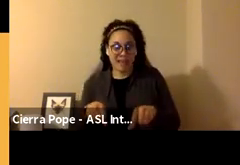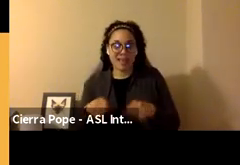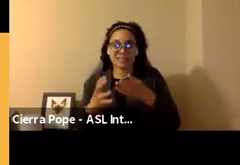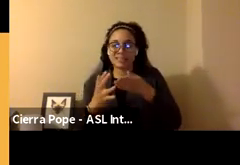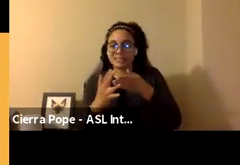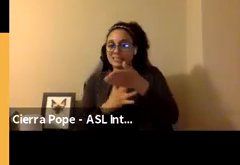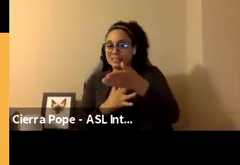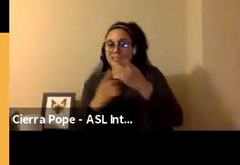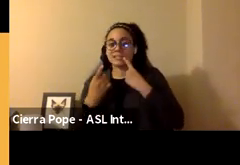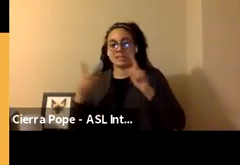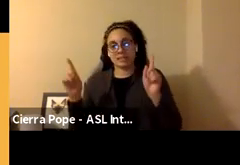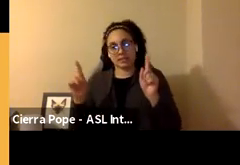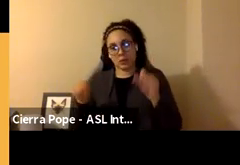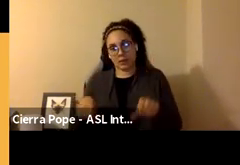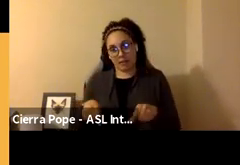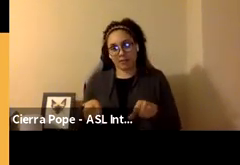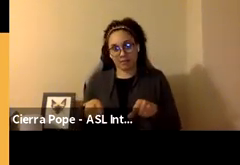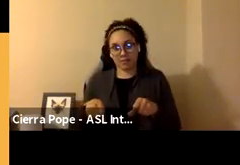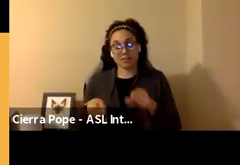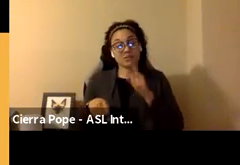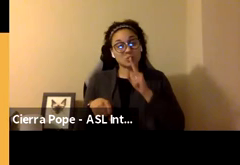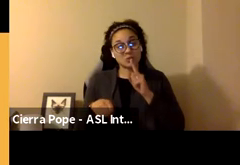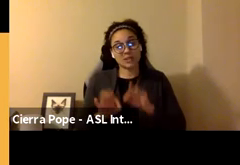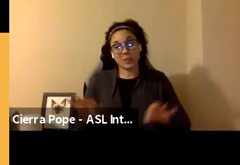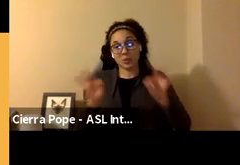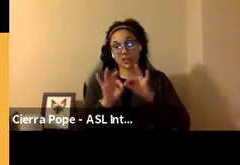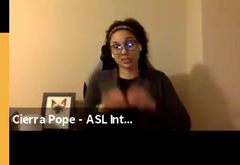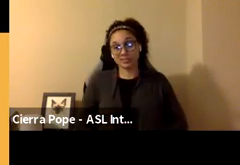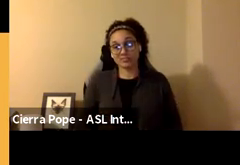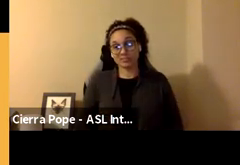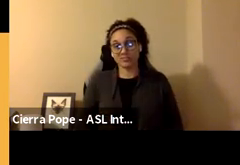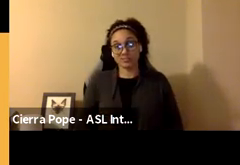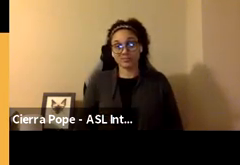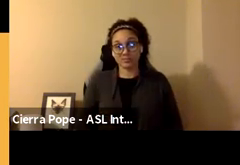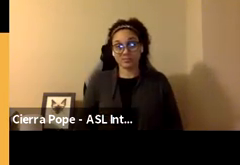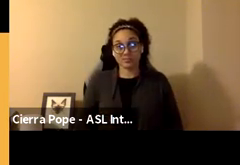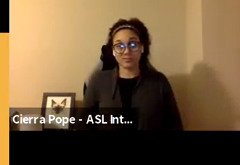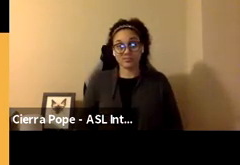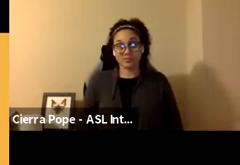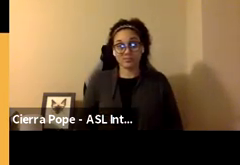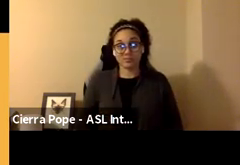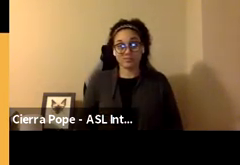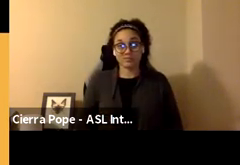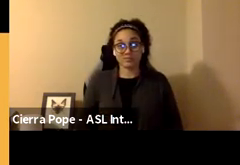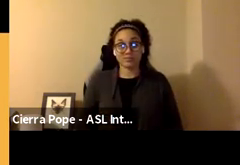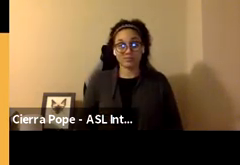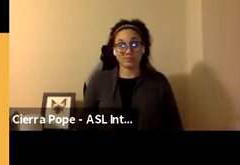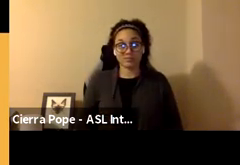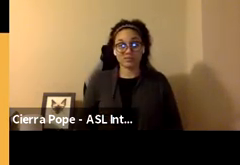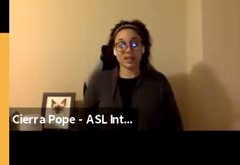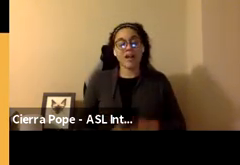this. Really, really important. I am going to put in a huge